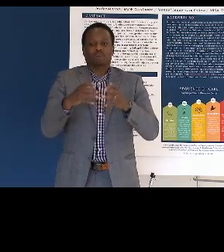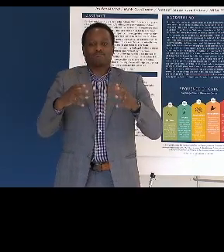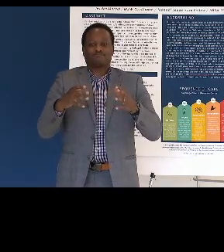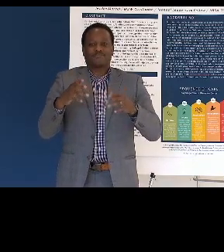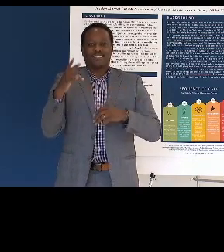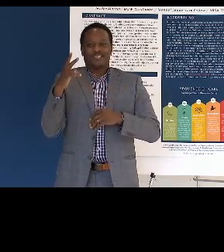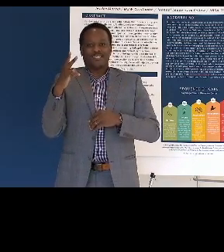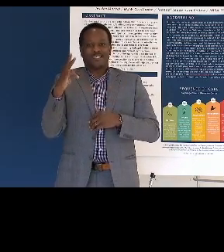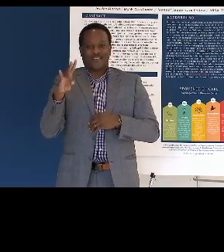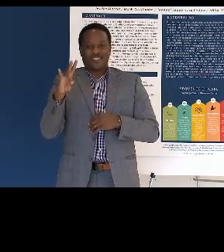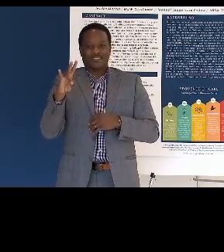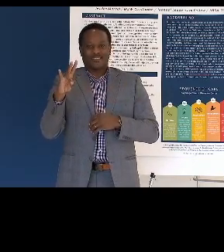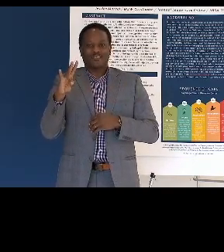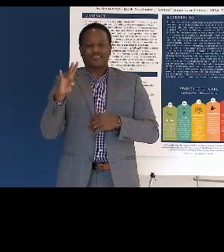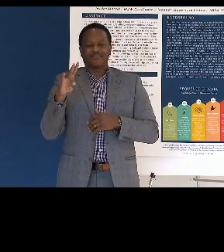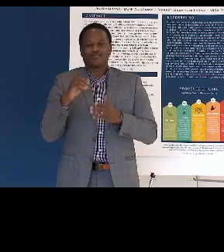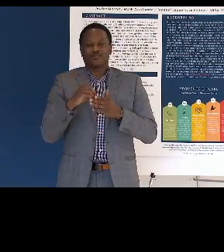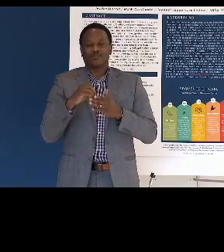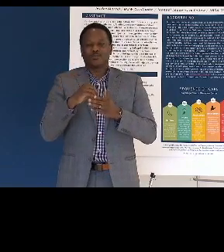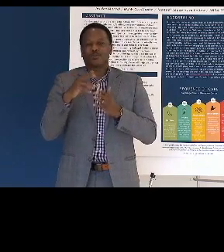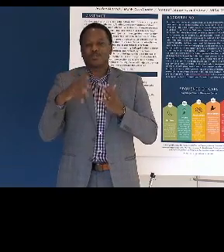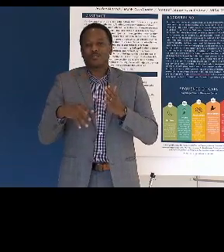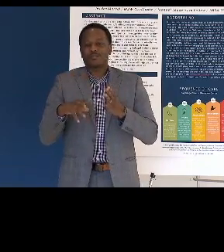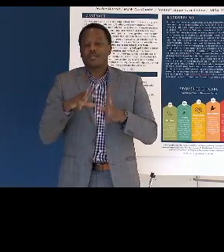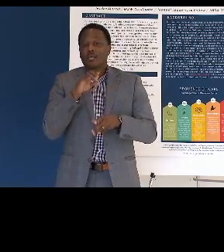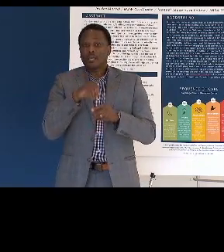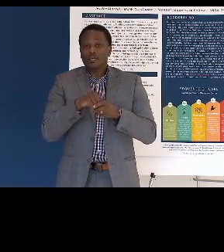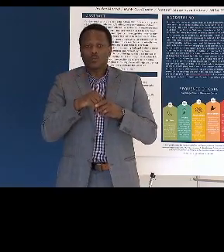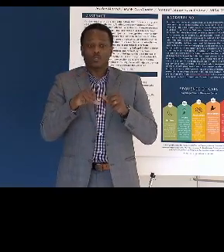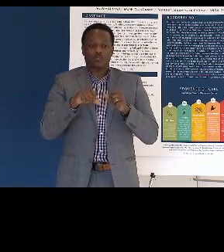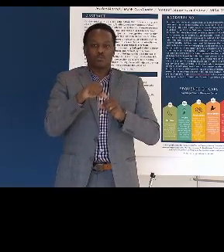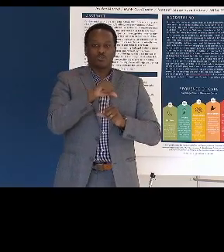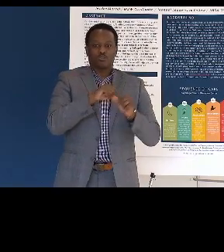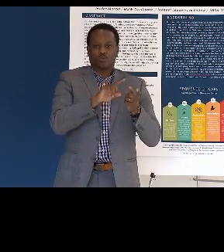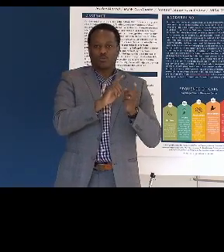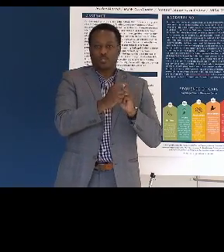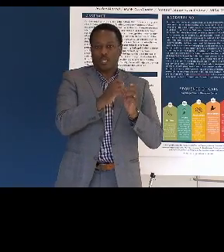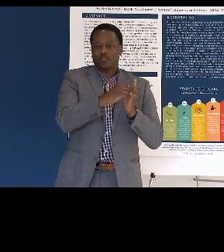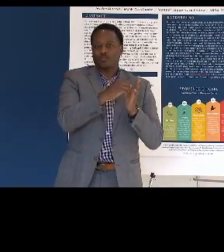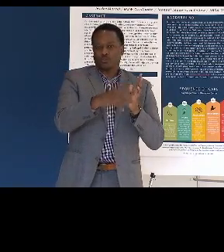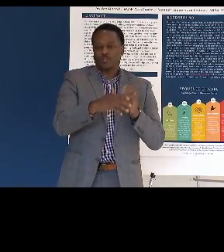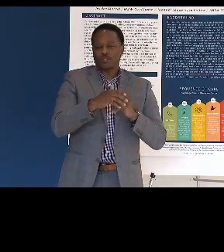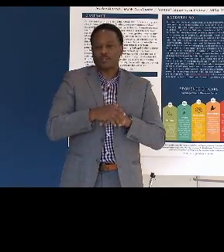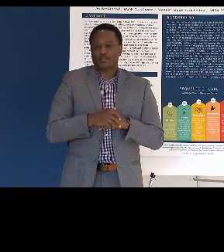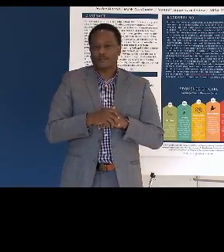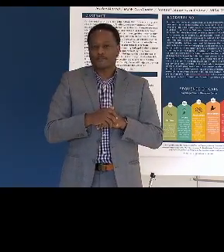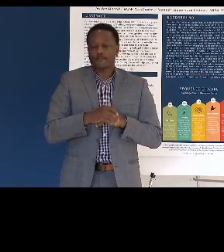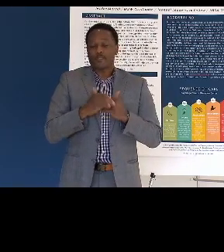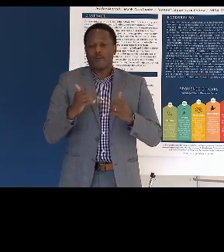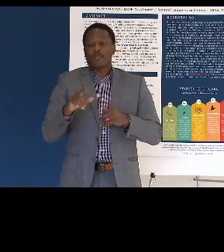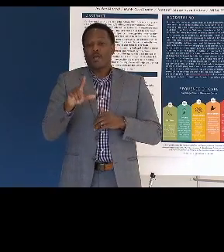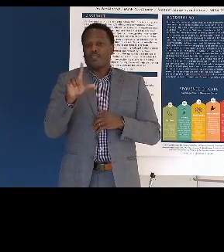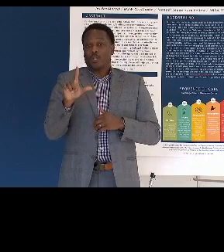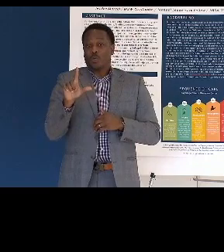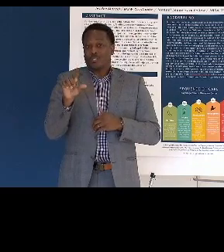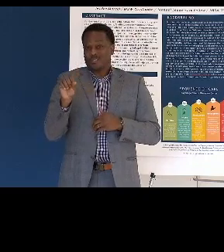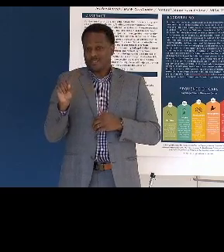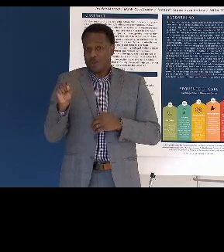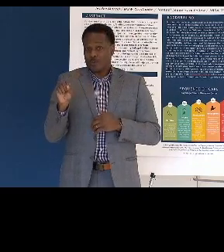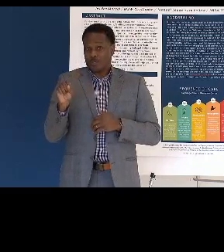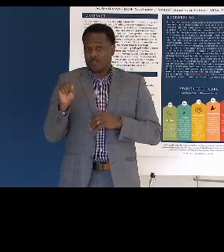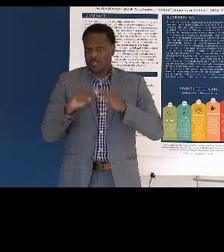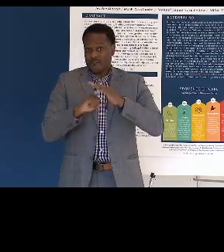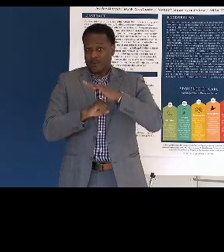and included community practice social change students. Now, the Lewis Stokes Fellowship was